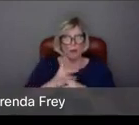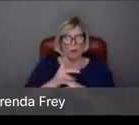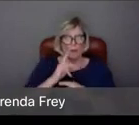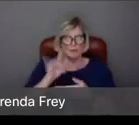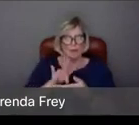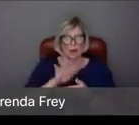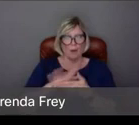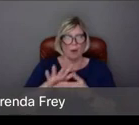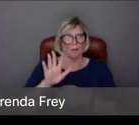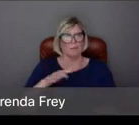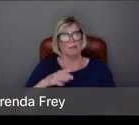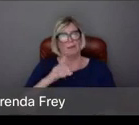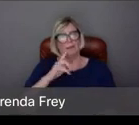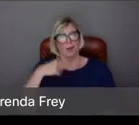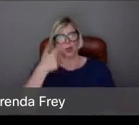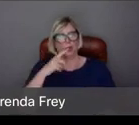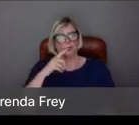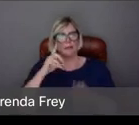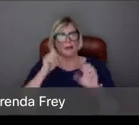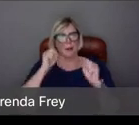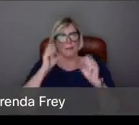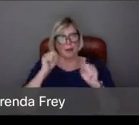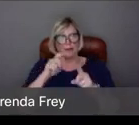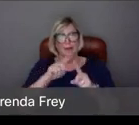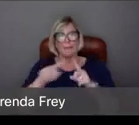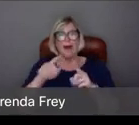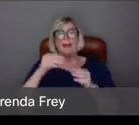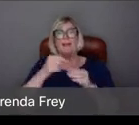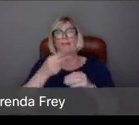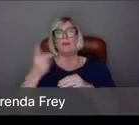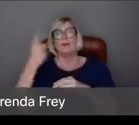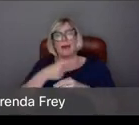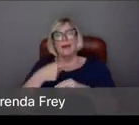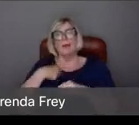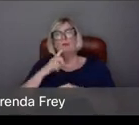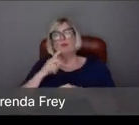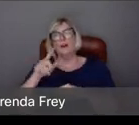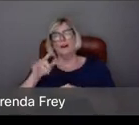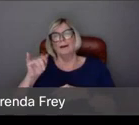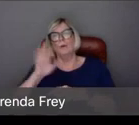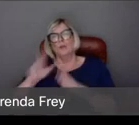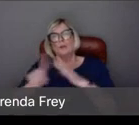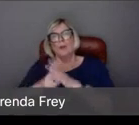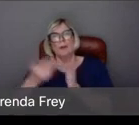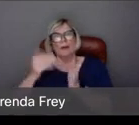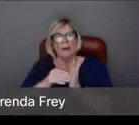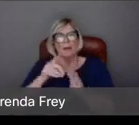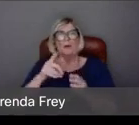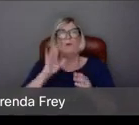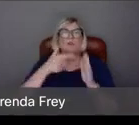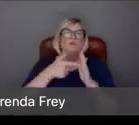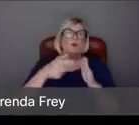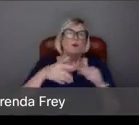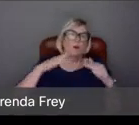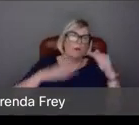true, because if I run the report in a couple of days, I'm sure the other one will show up. So it'll show the balance, what's